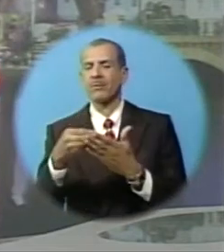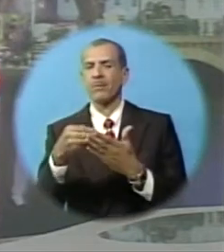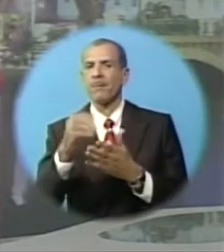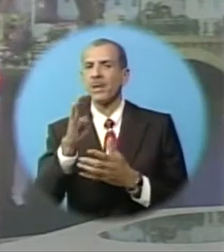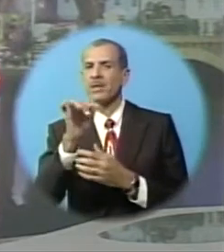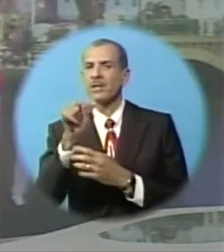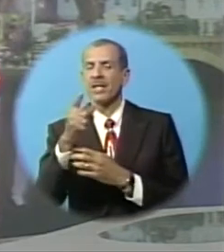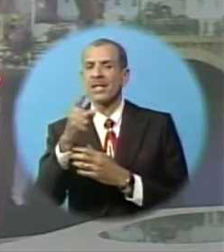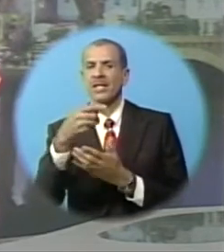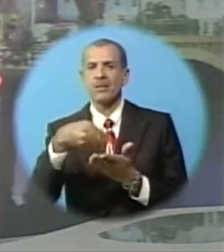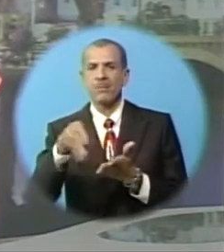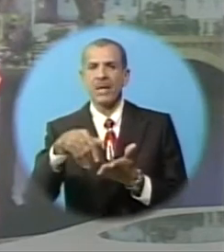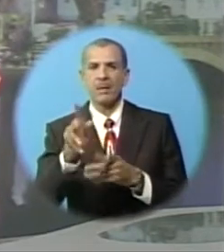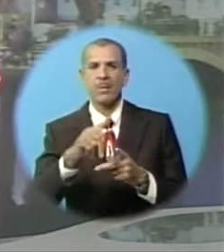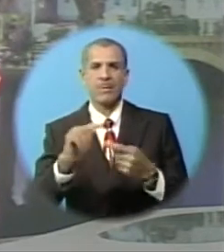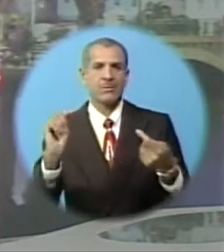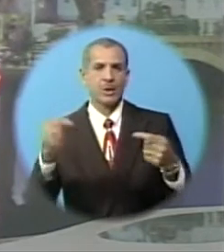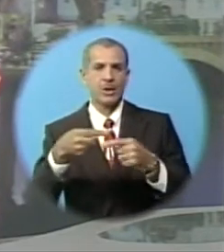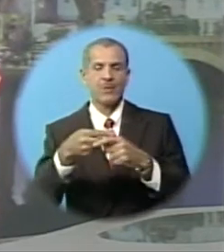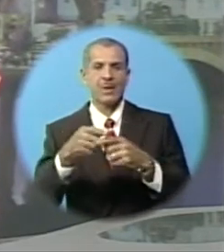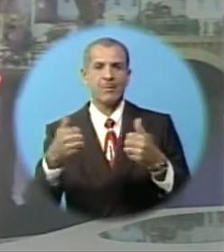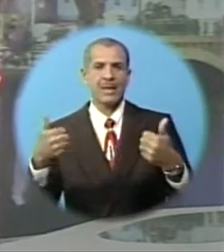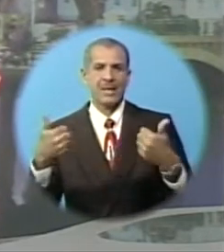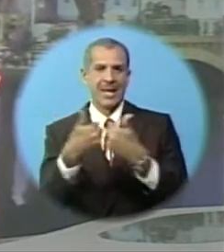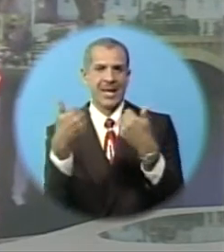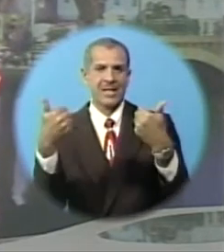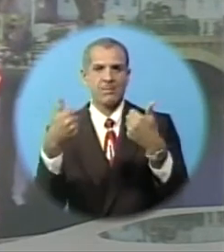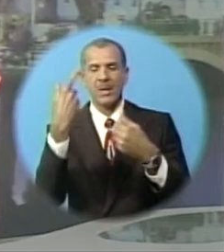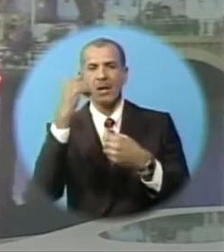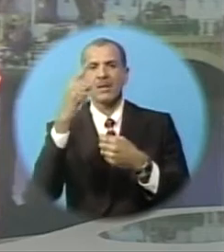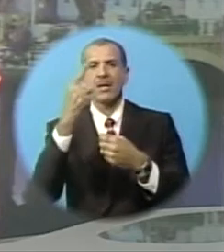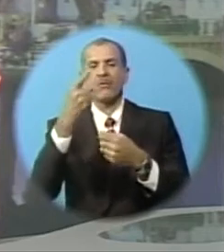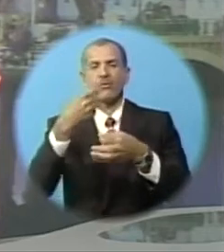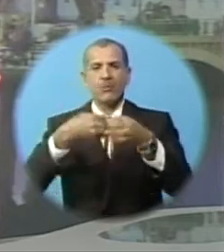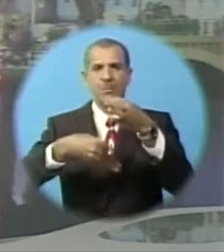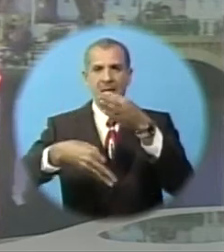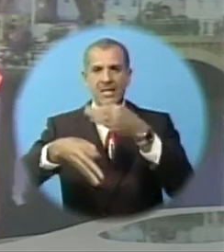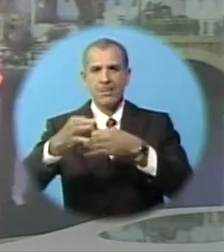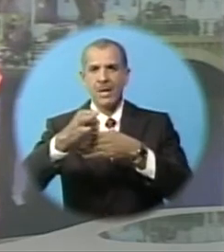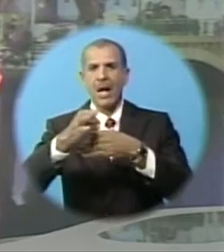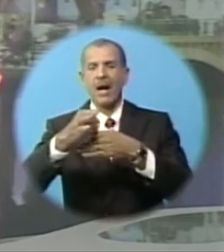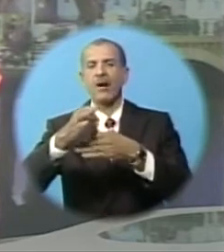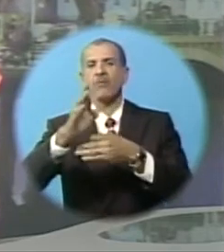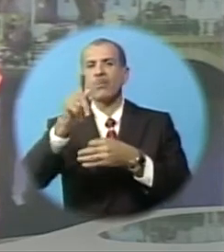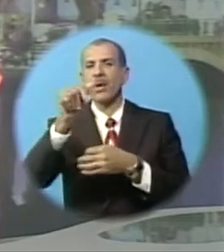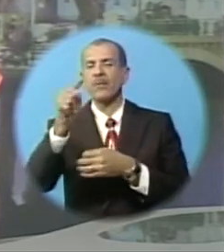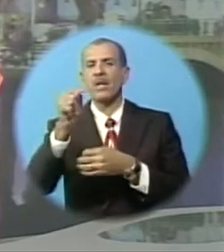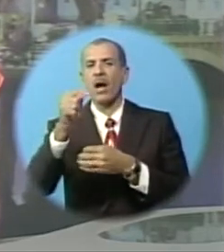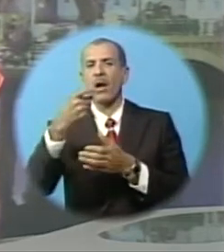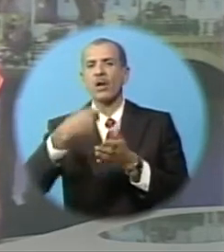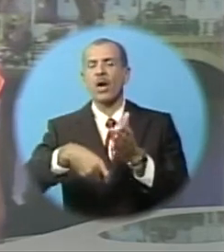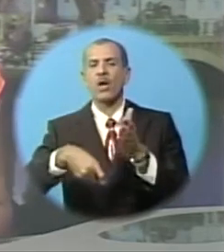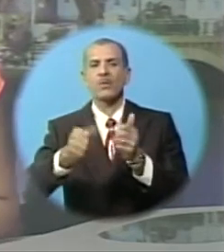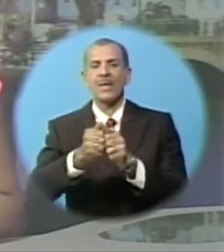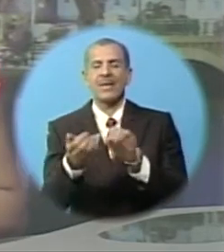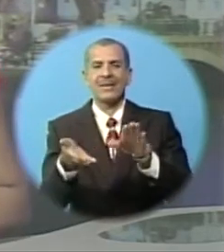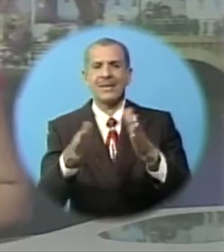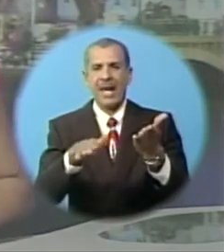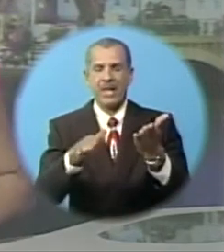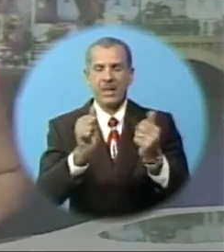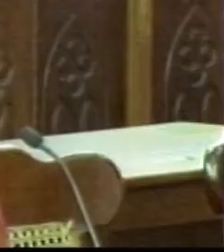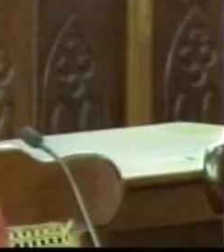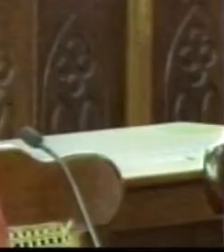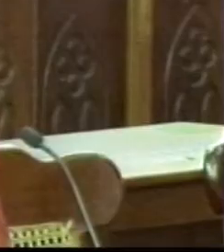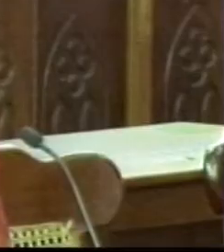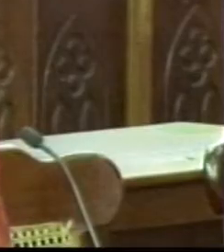people who are injured in accidents, to replace property, or on the various costs associated with death. As